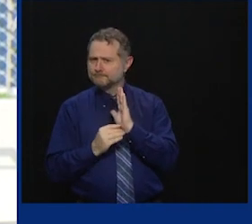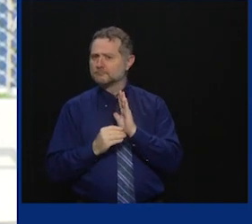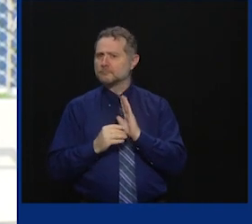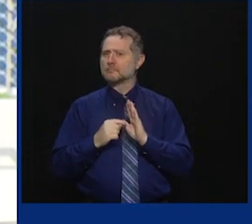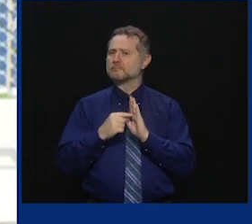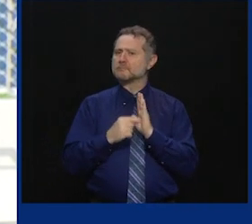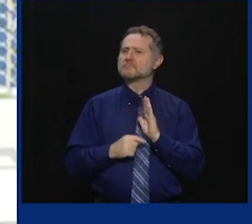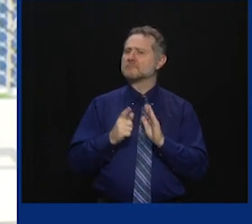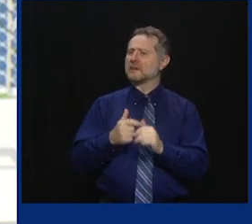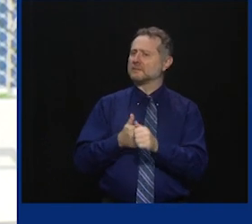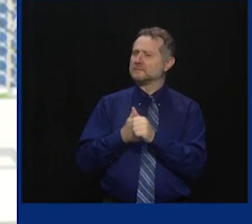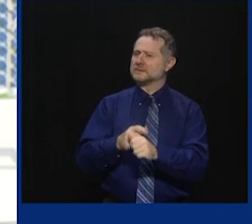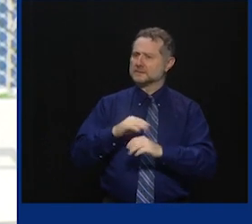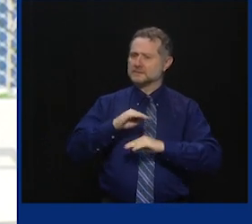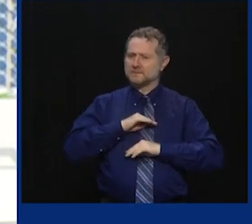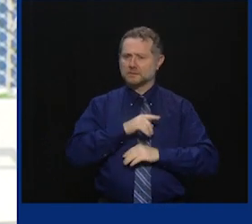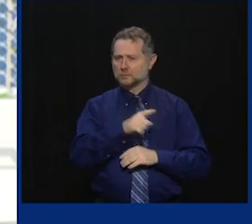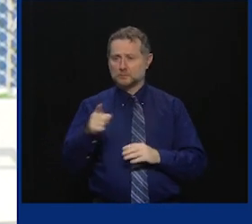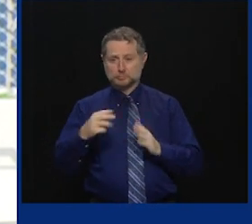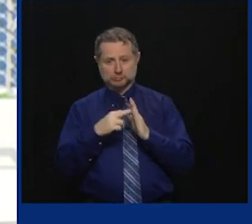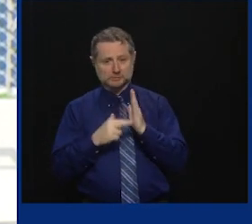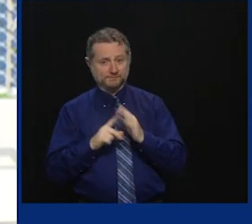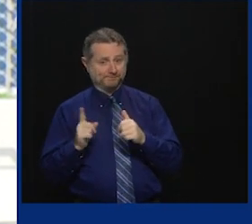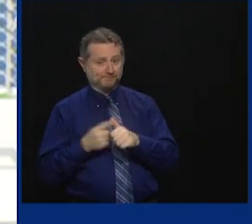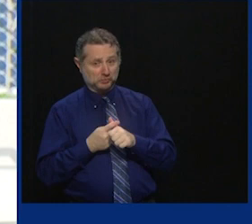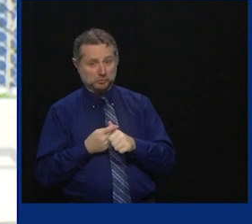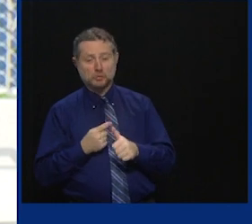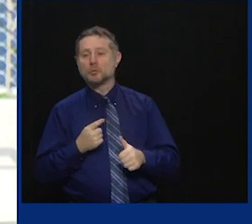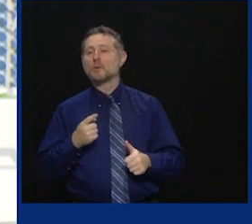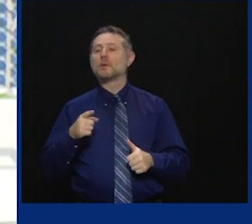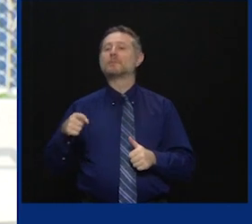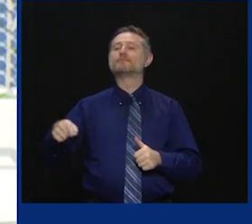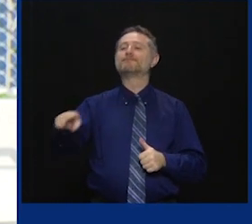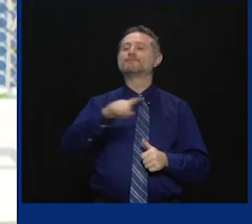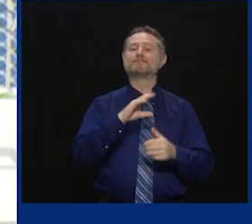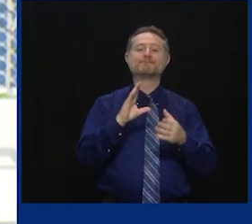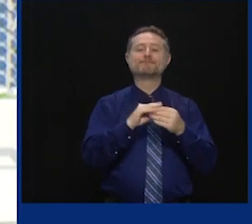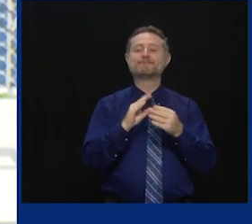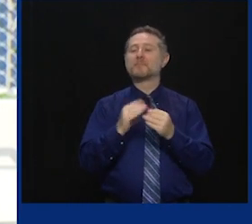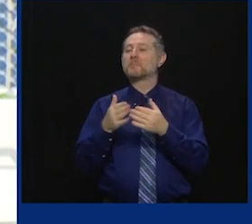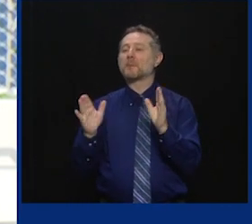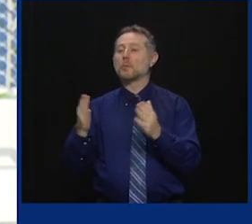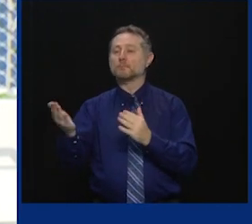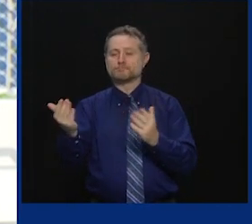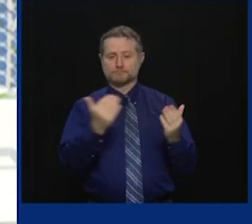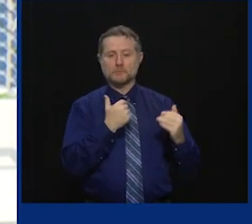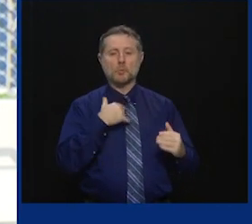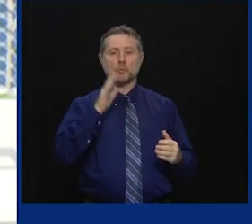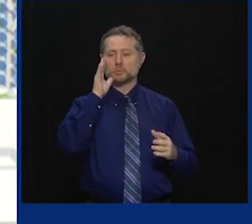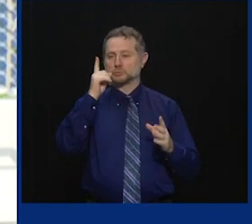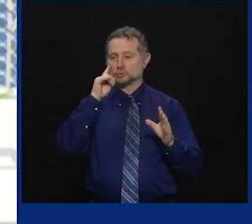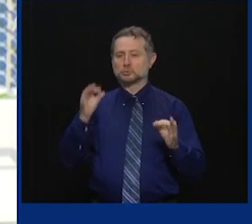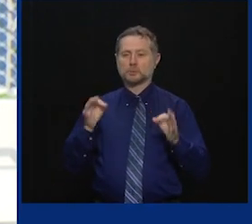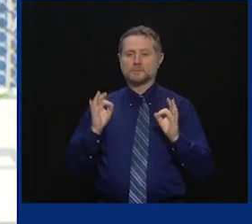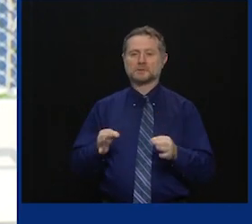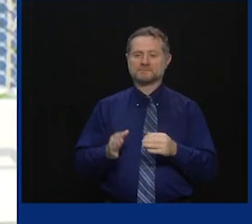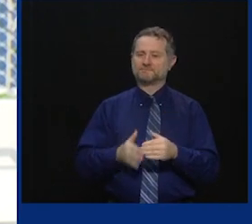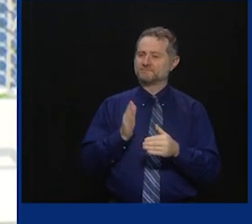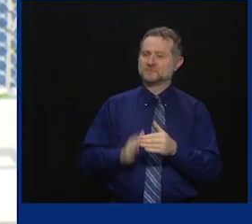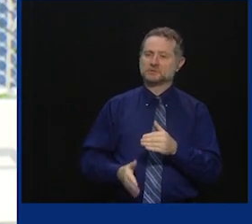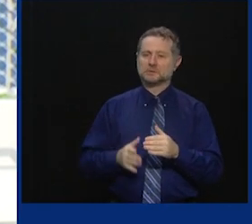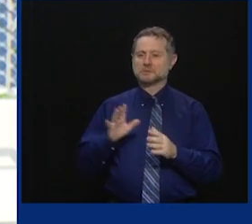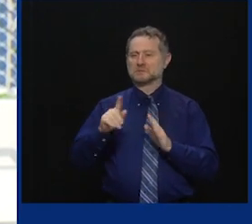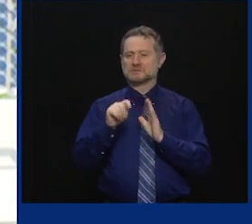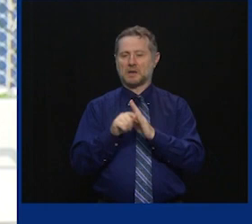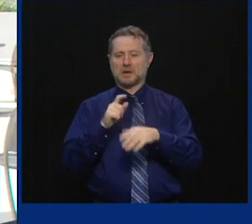forward. But we are in the middle of a public process. We want to receive comment on that, and we'll be making determinations upon the end of that period.